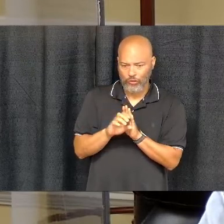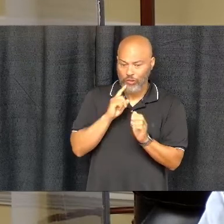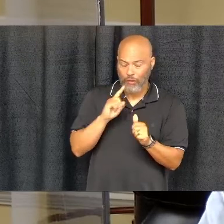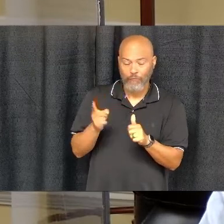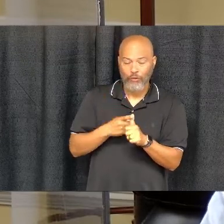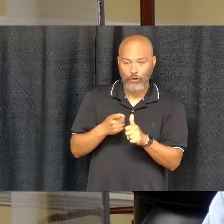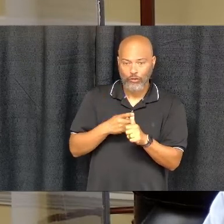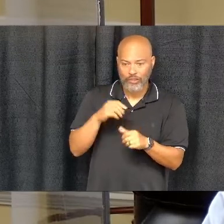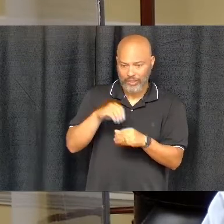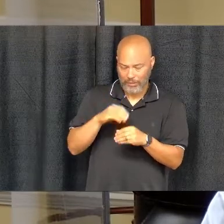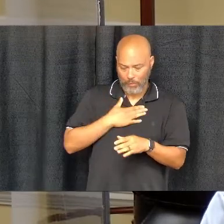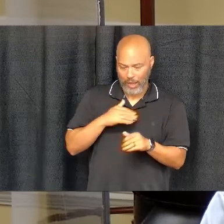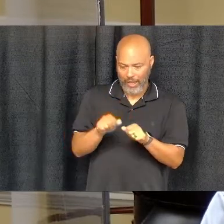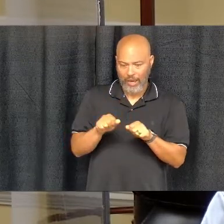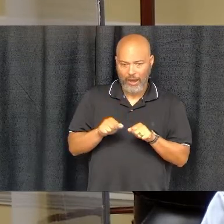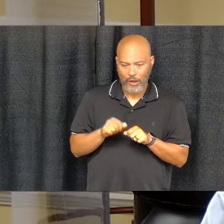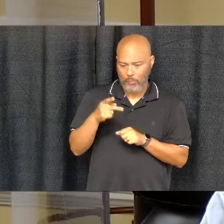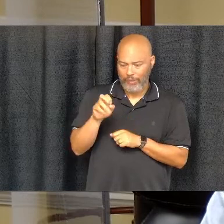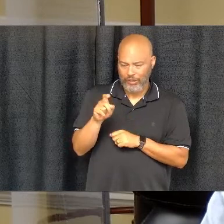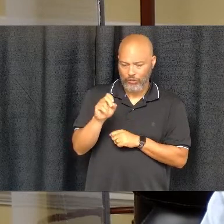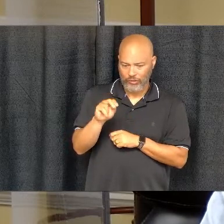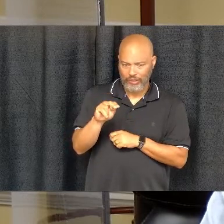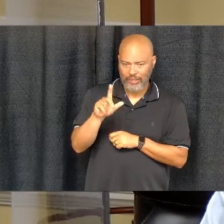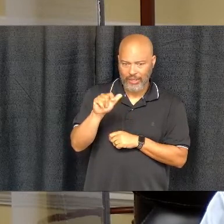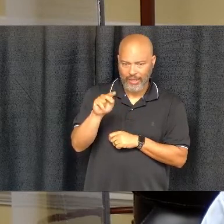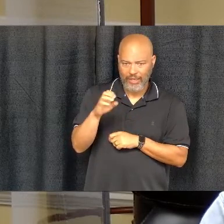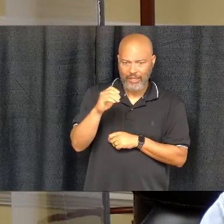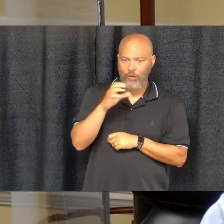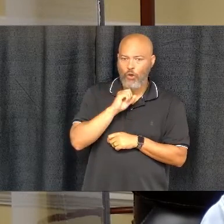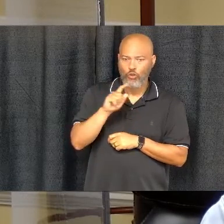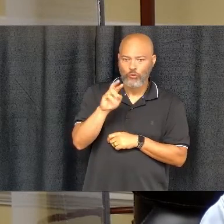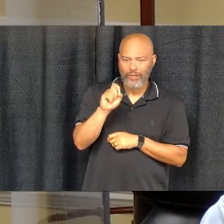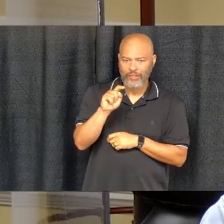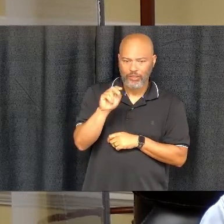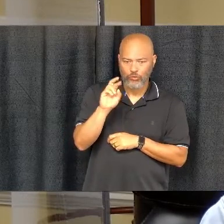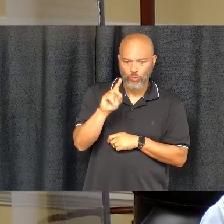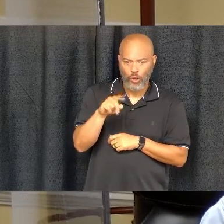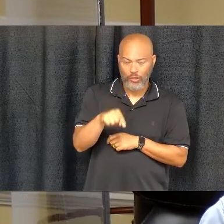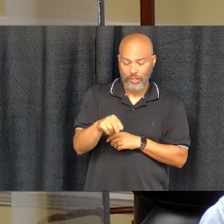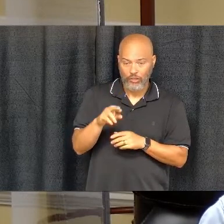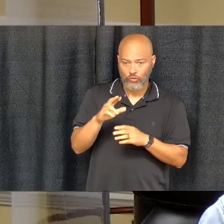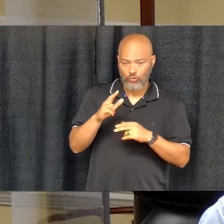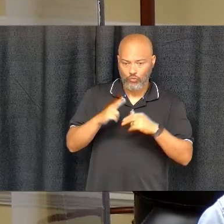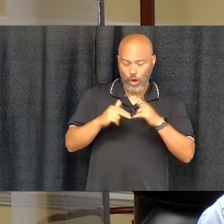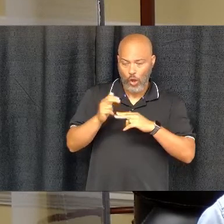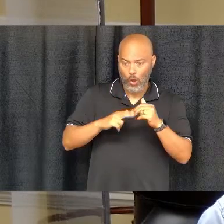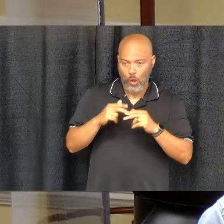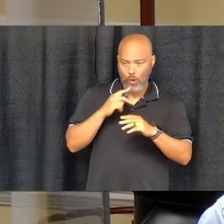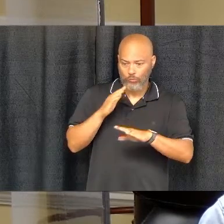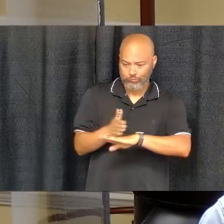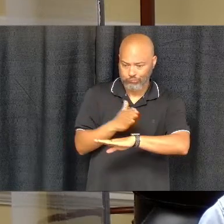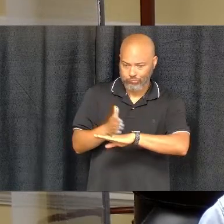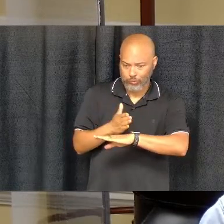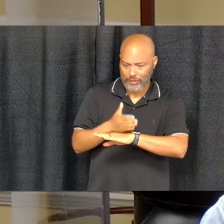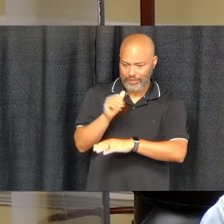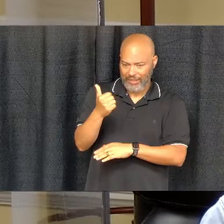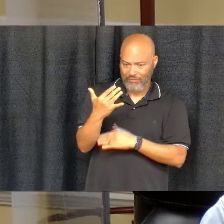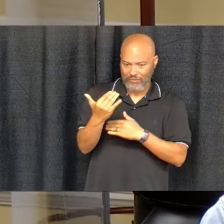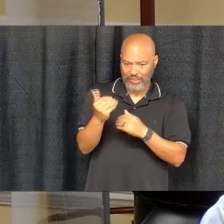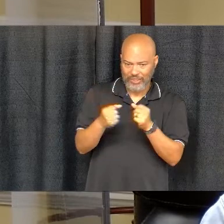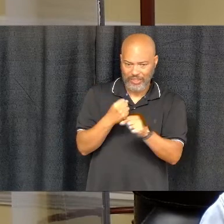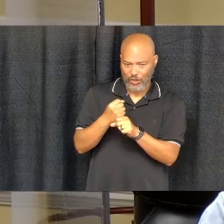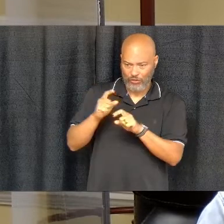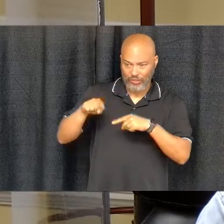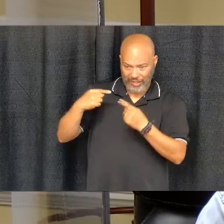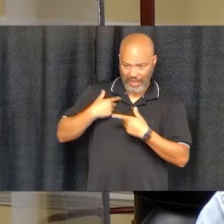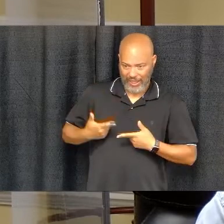is, again, in my area, Peterson Lane and Old Trenton Road. This road has been built up probably in the last 10 or 15 years since I lived